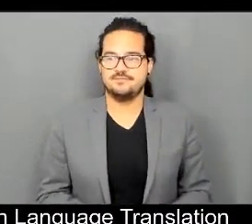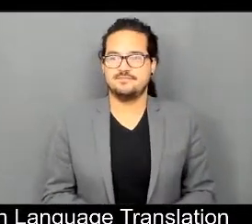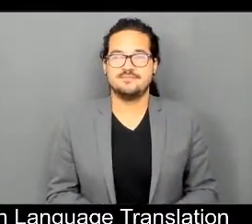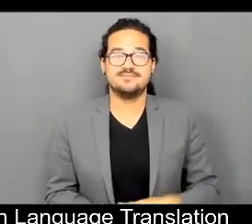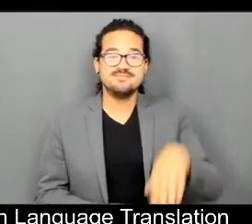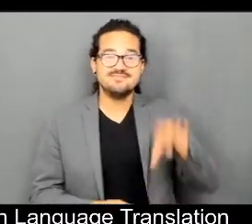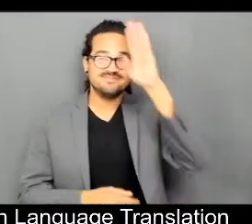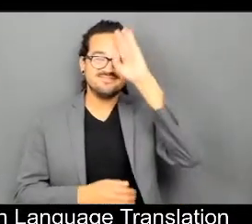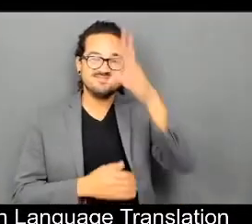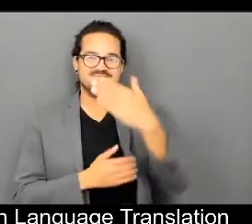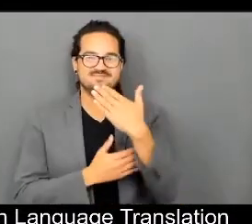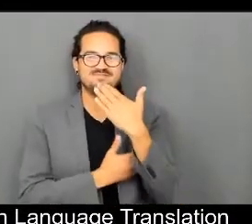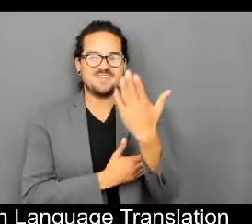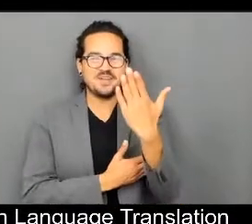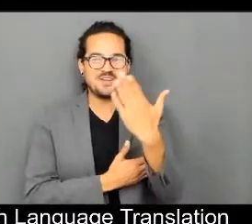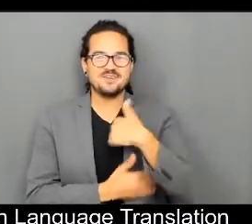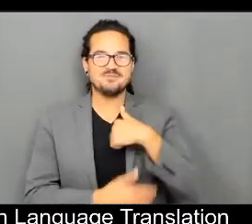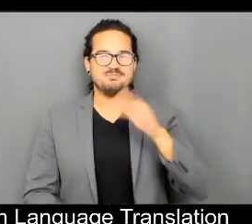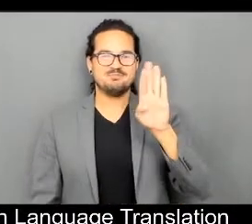Once again, good morning, everybody.